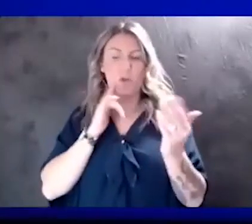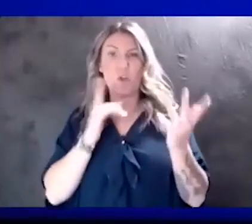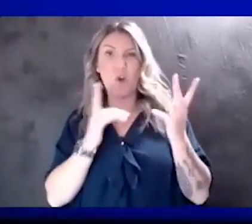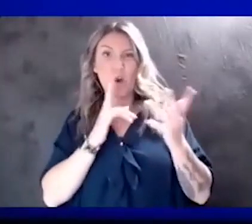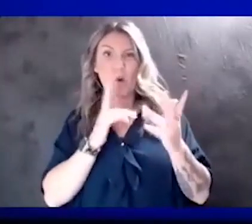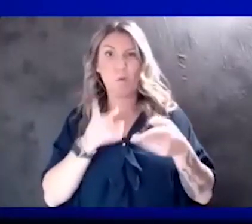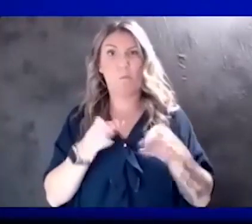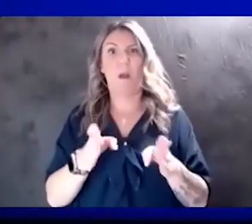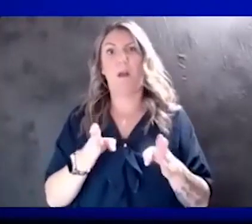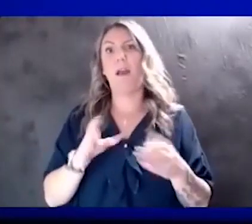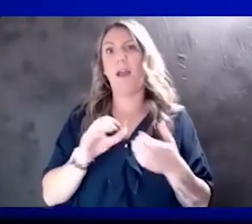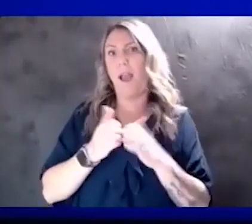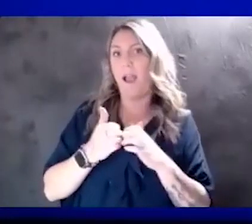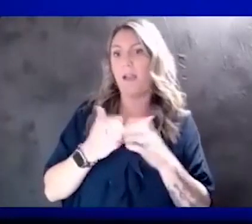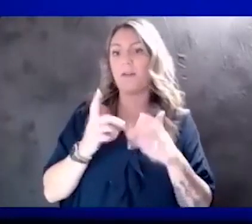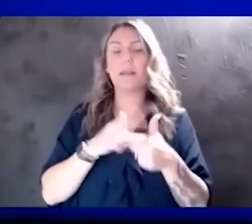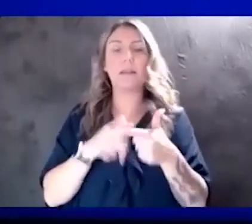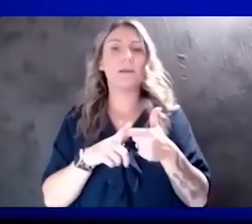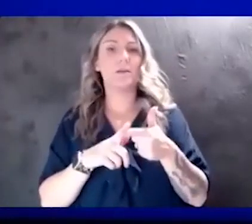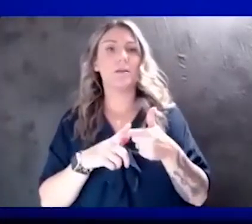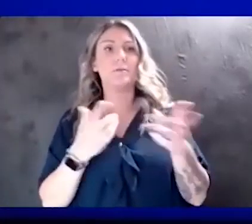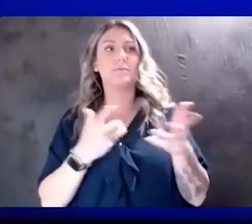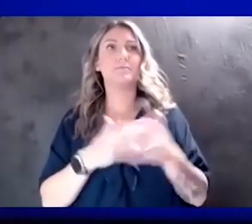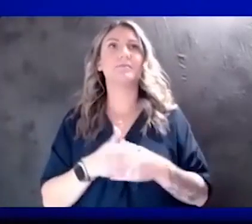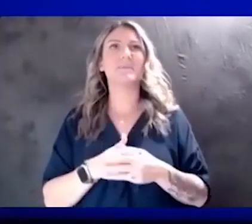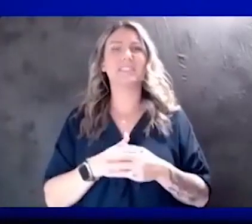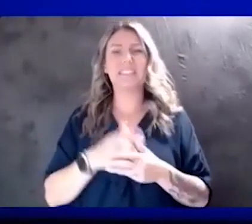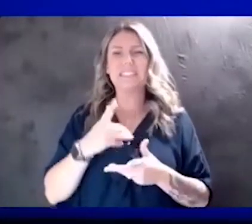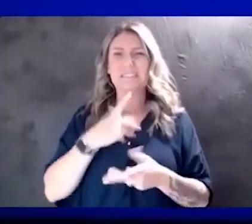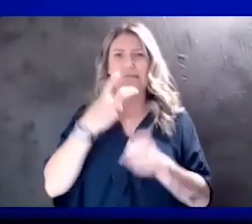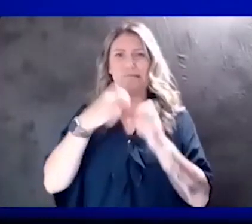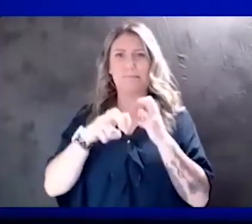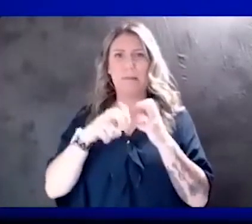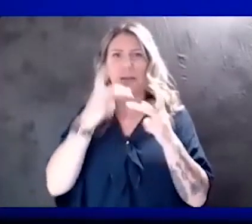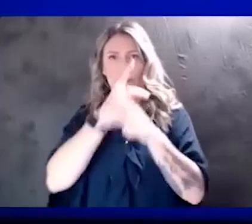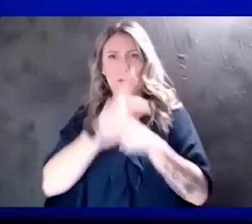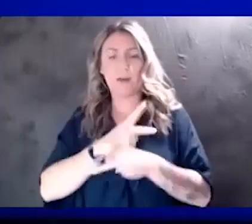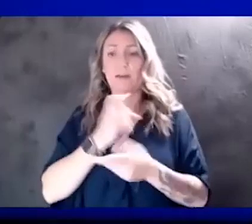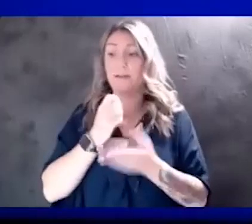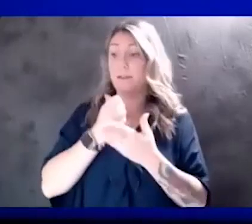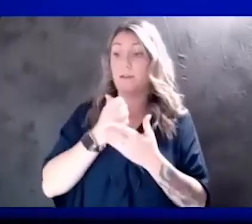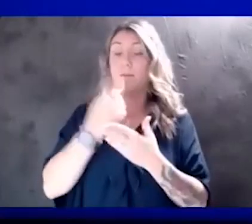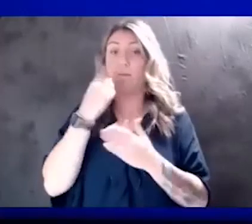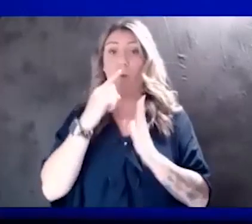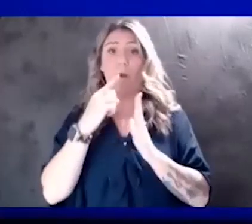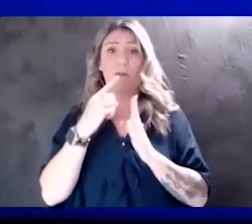so it is a bit tricky to do that, and it's helpful to have guidance to do that. But I think